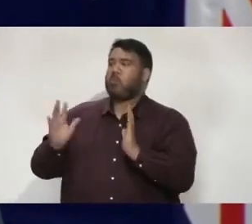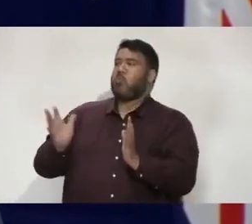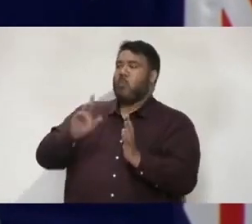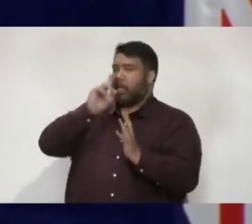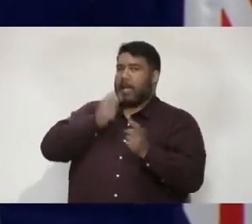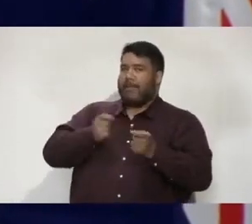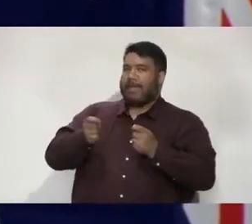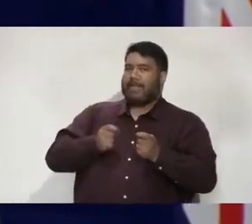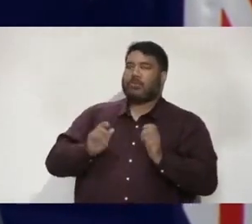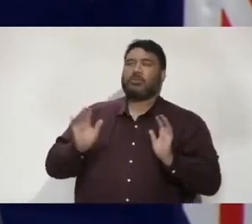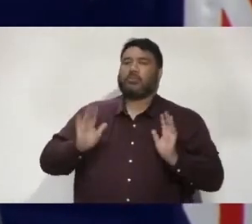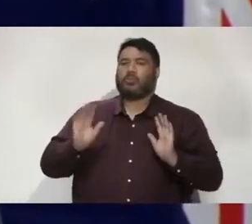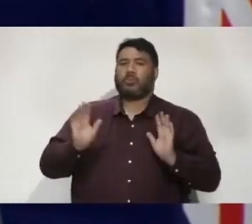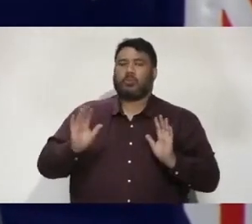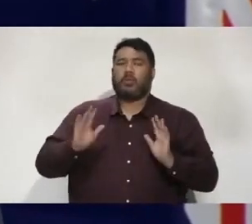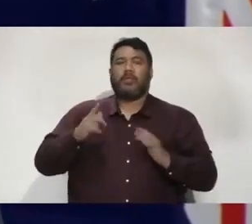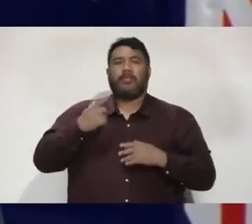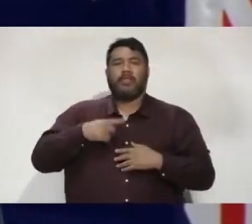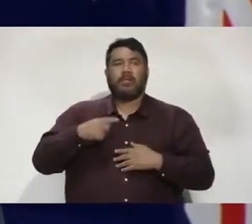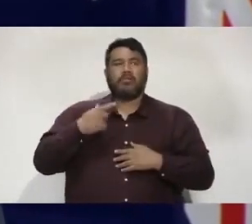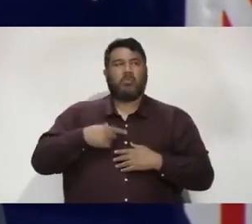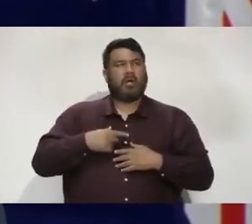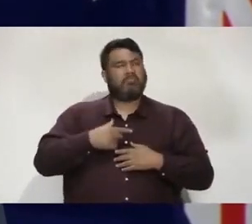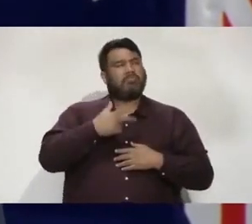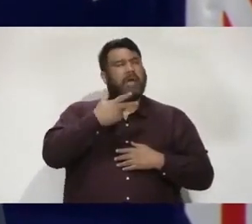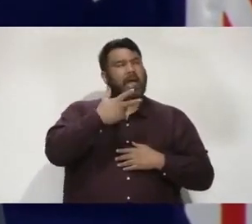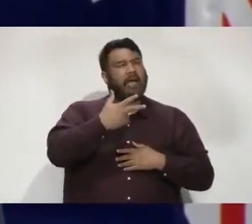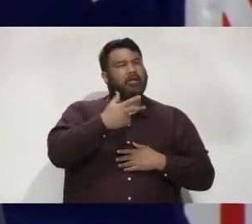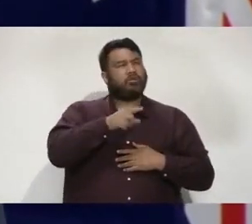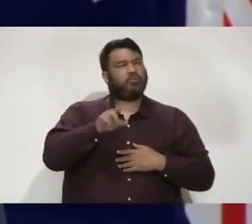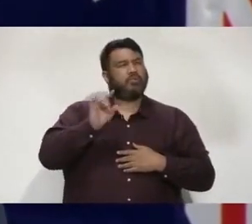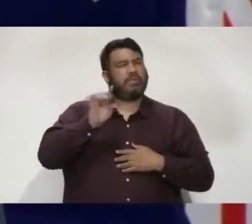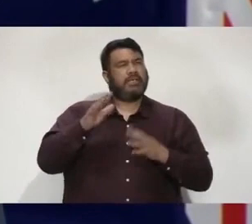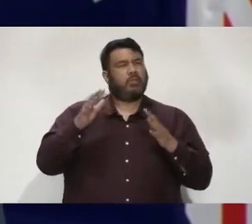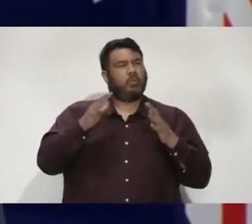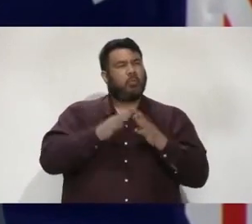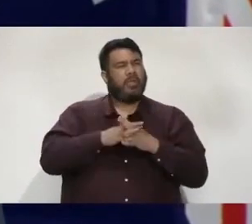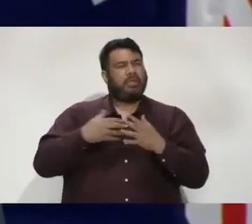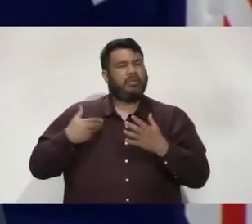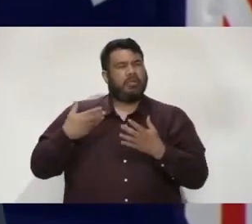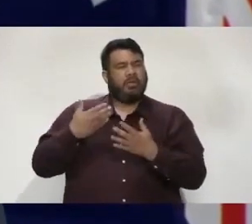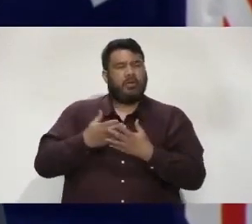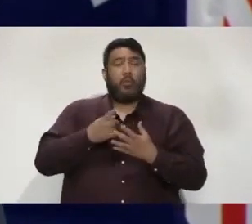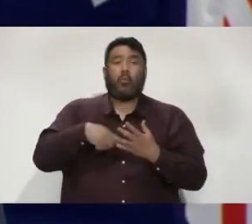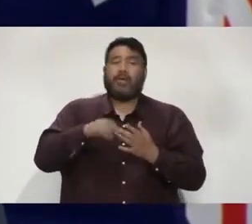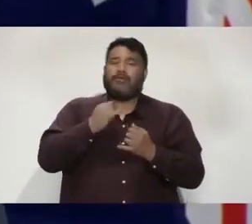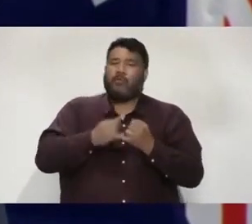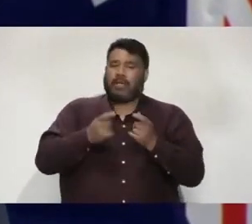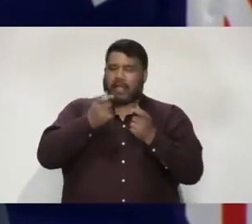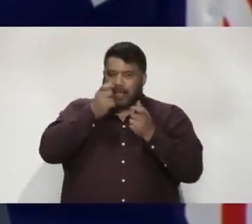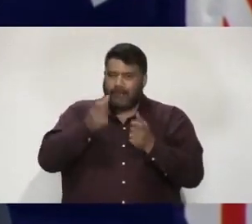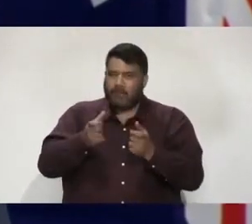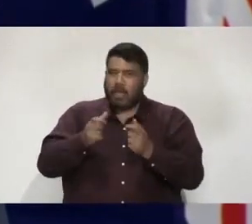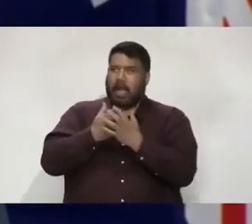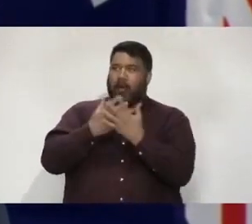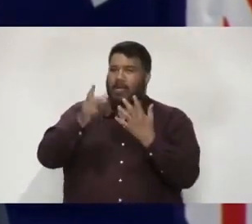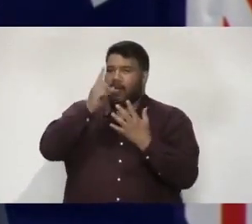manage it. So what we've learned over the last probably 8 to 10 weeks is a need just to be quite cautious and be conservative in our approach to those